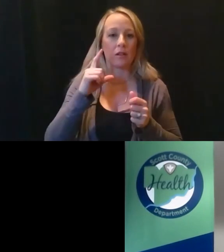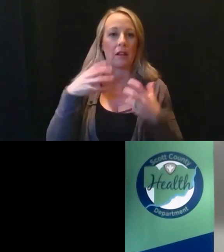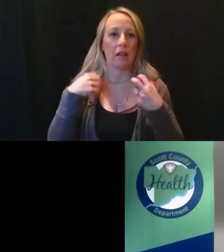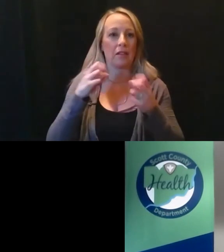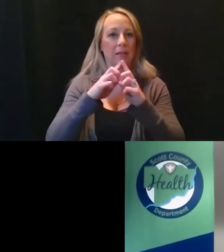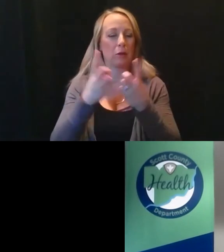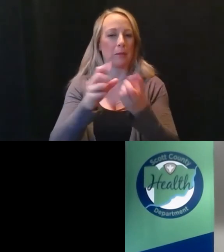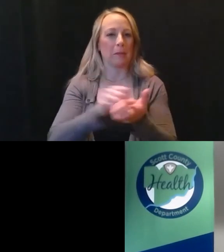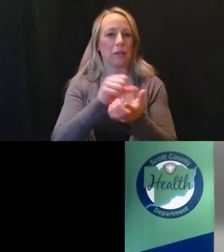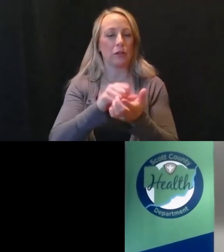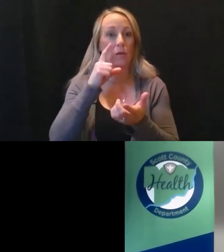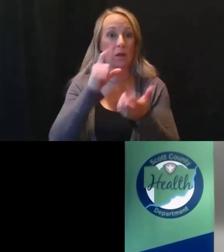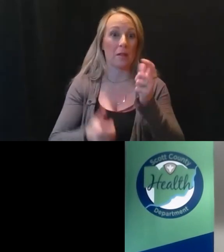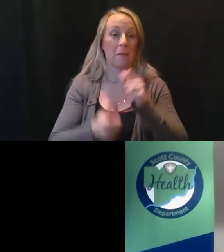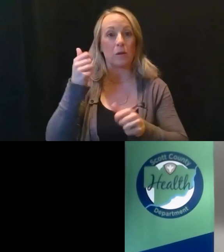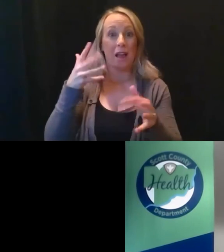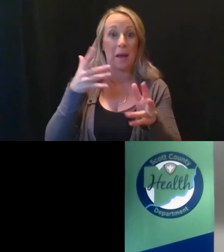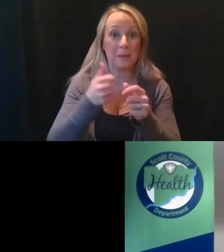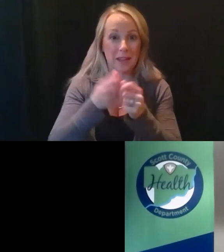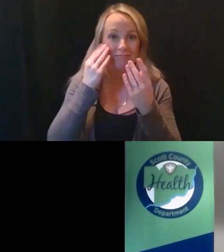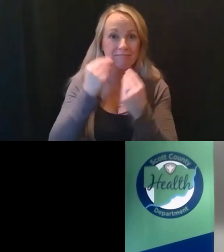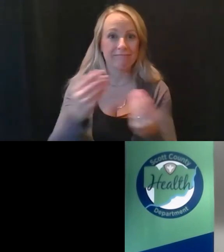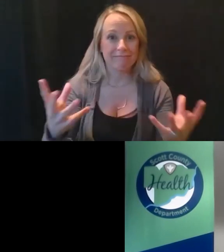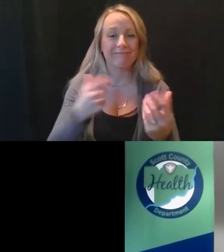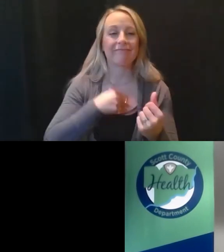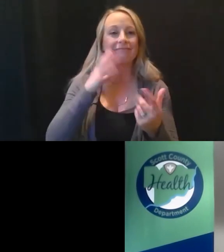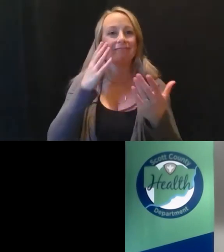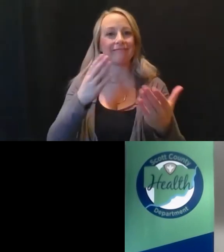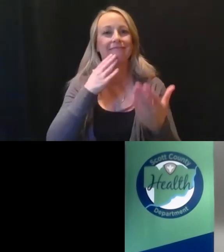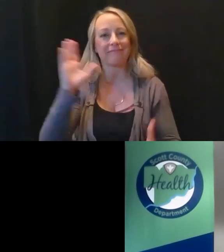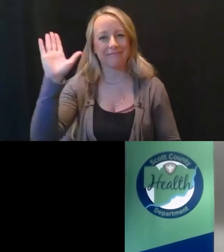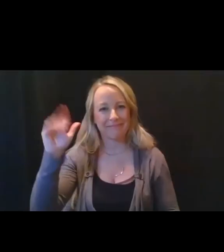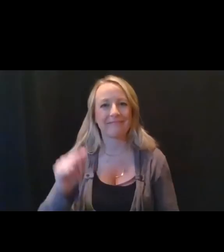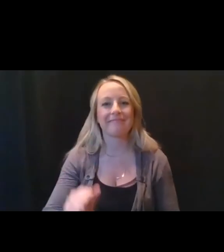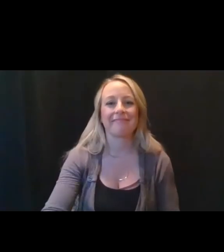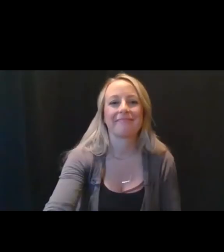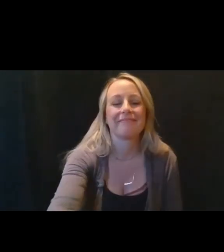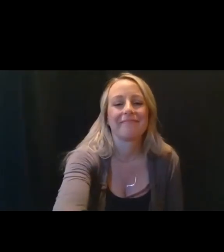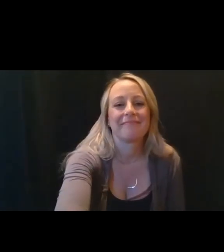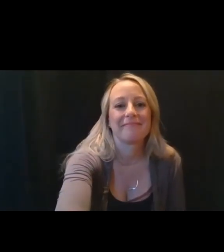pages for the most up-to-date information. Thank you so much. Bye. Thank you.